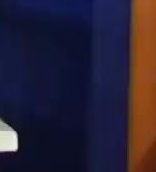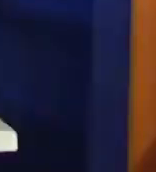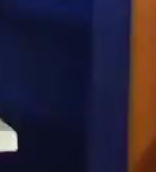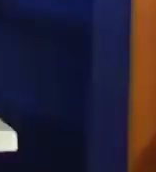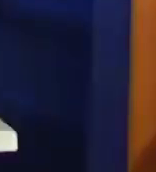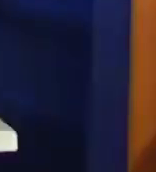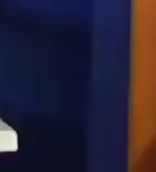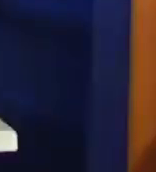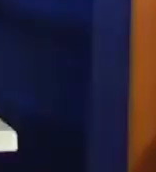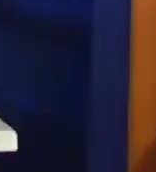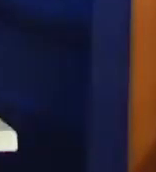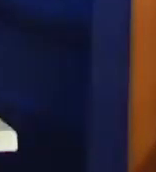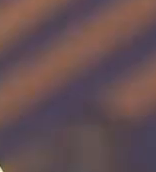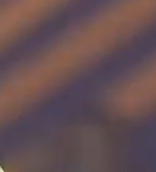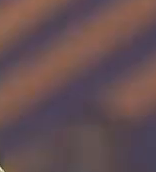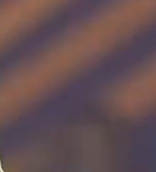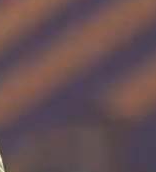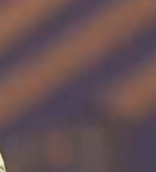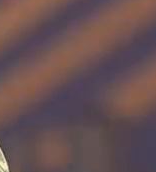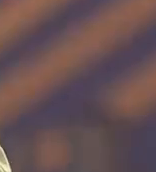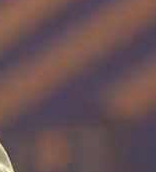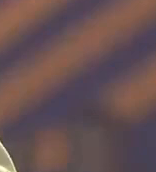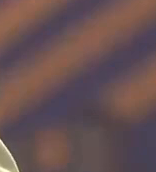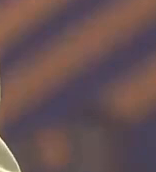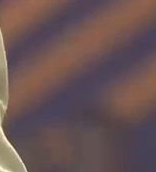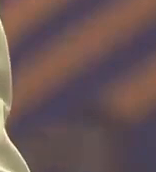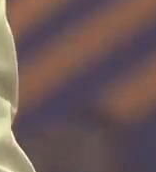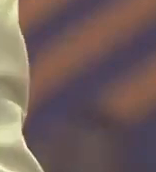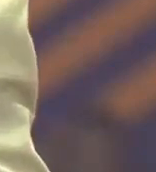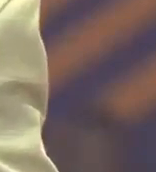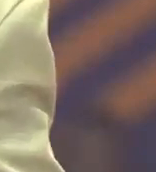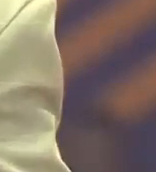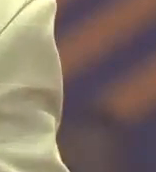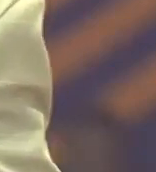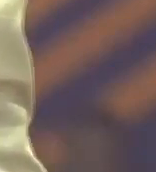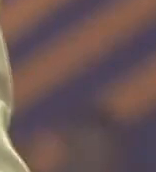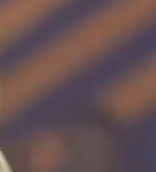Oh, yes, Lord. Thank you, Father.